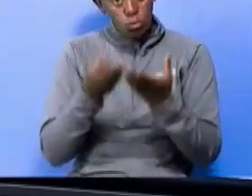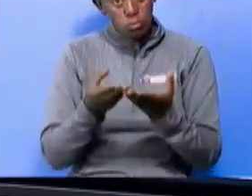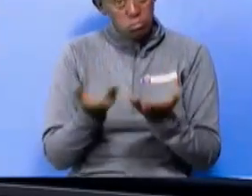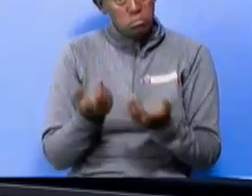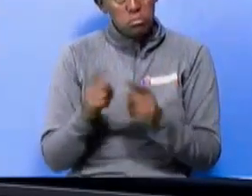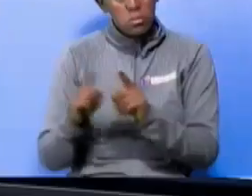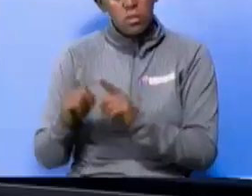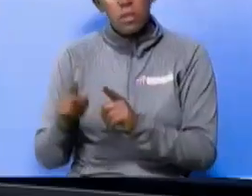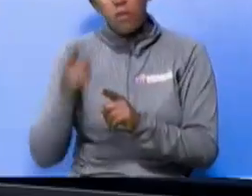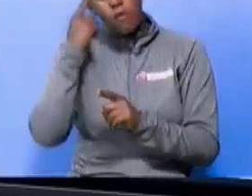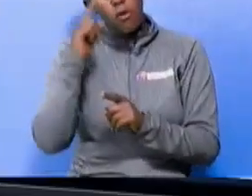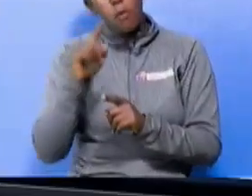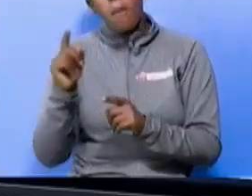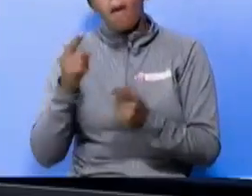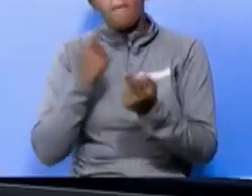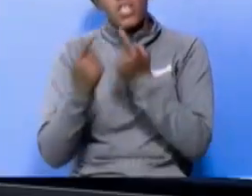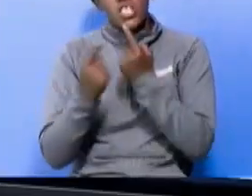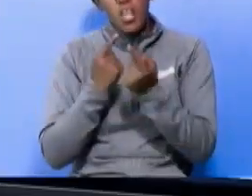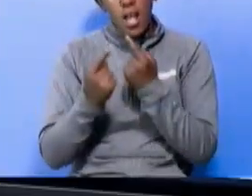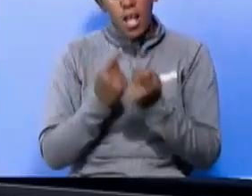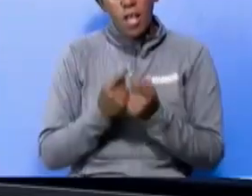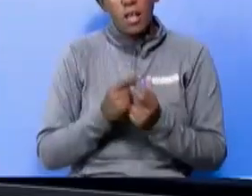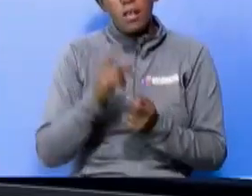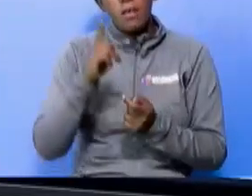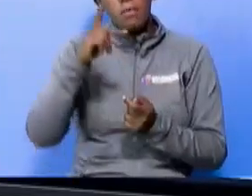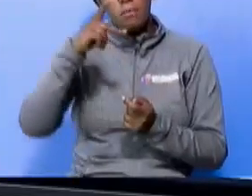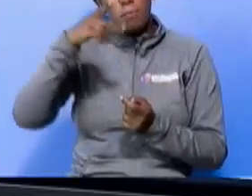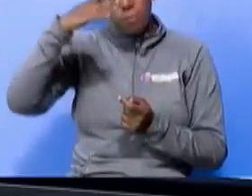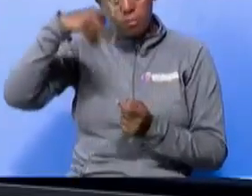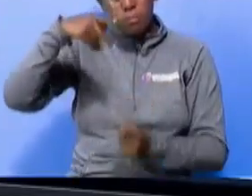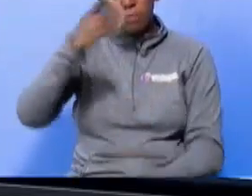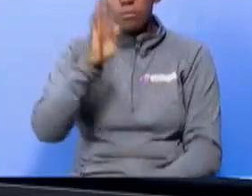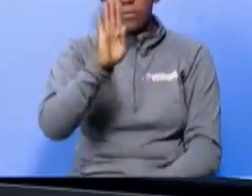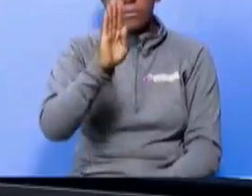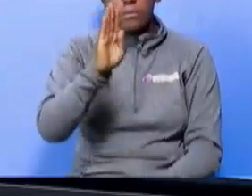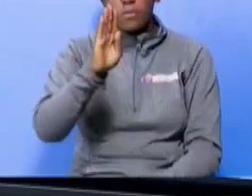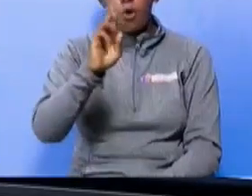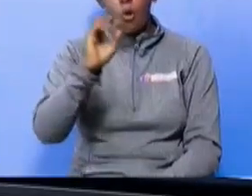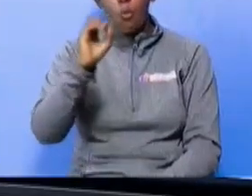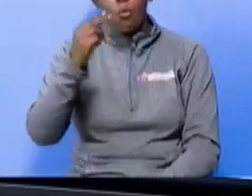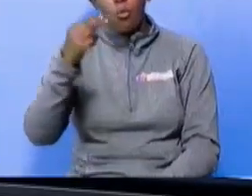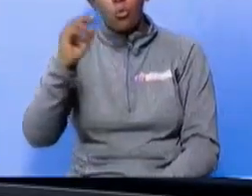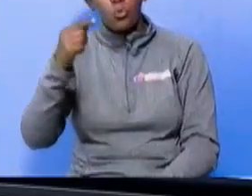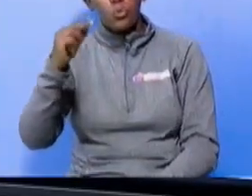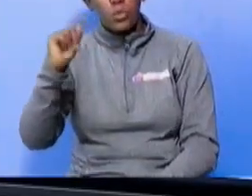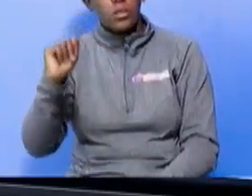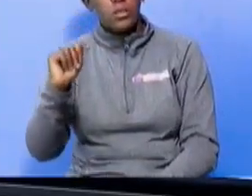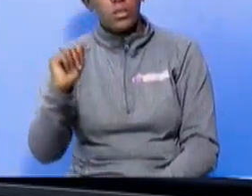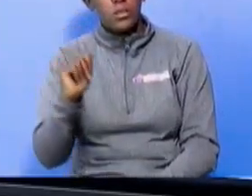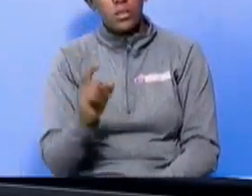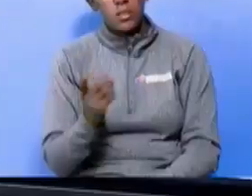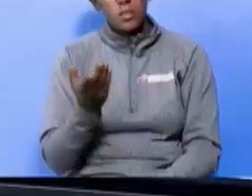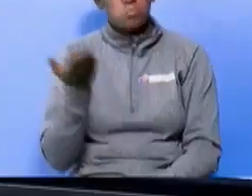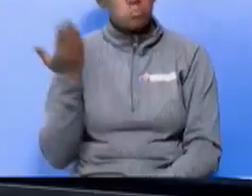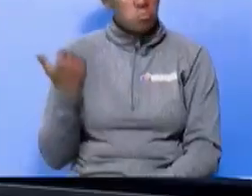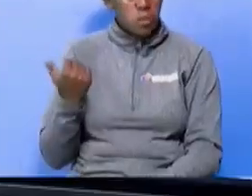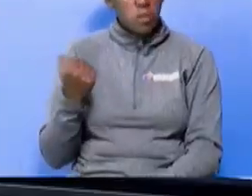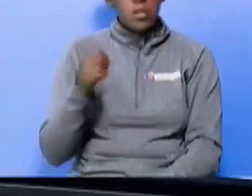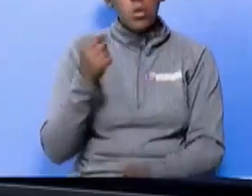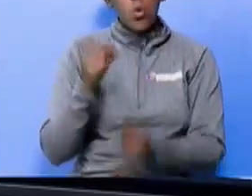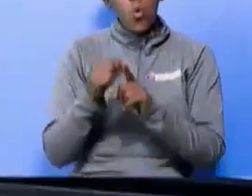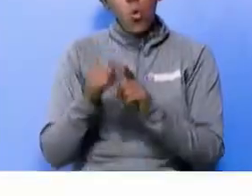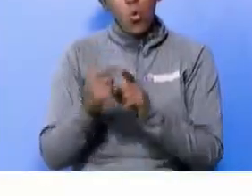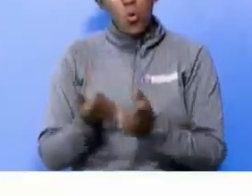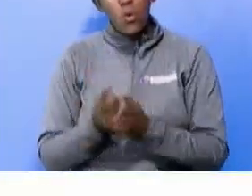for my birthday. Brought, you see, bring, brought. Yeah, another word that